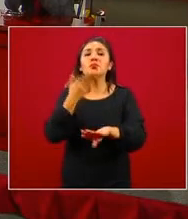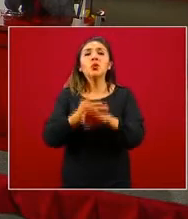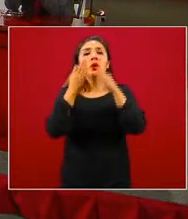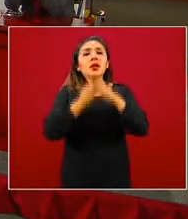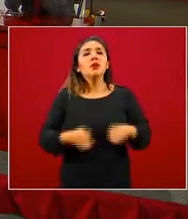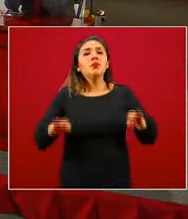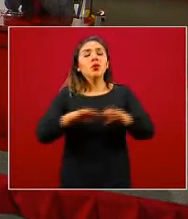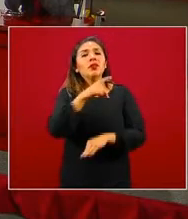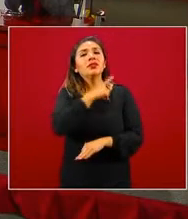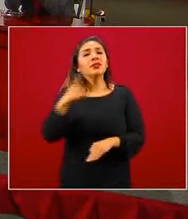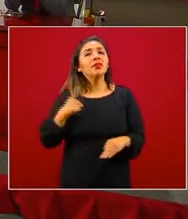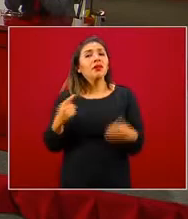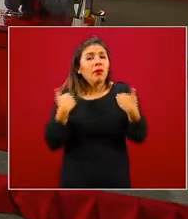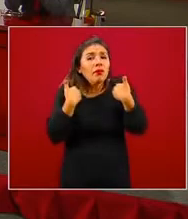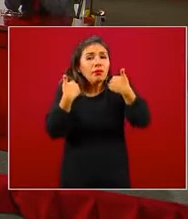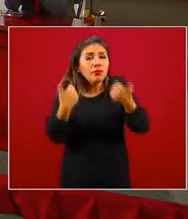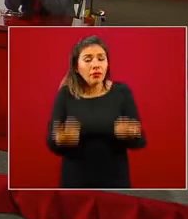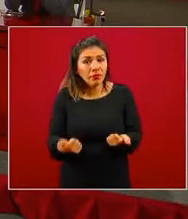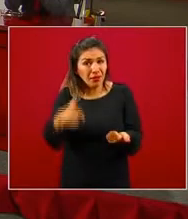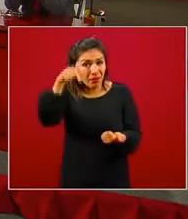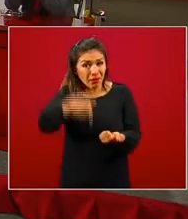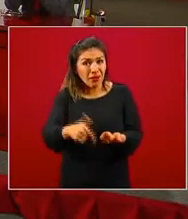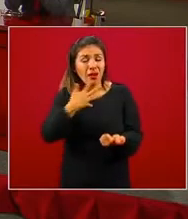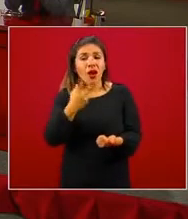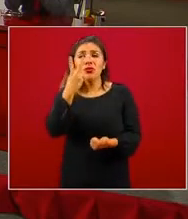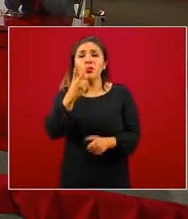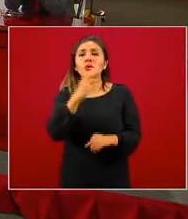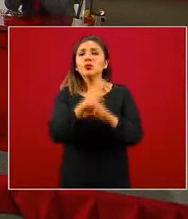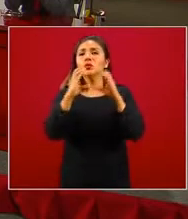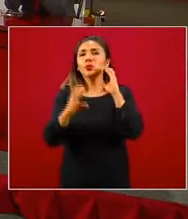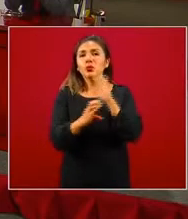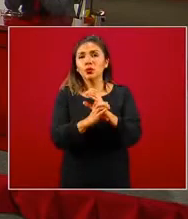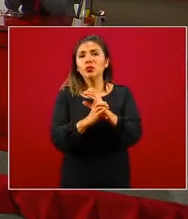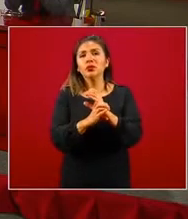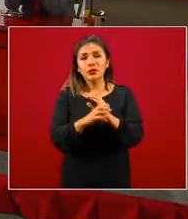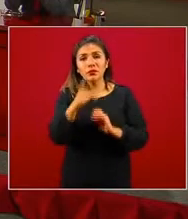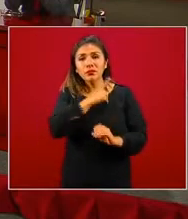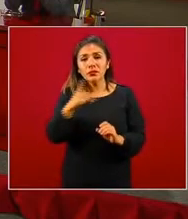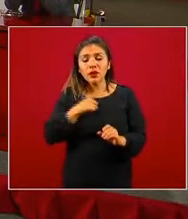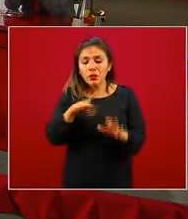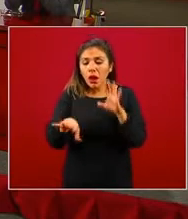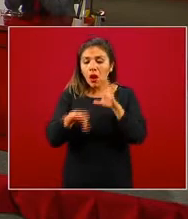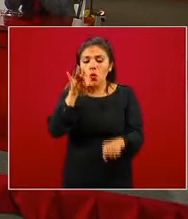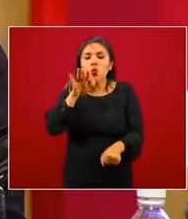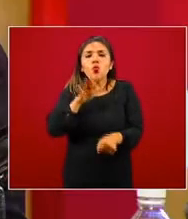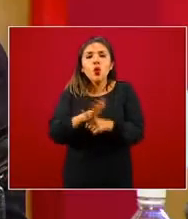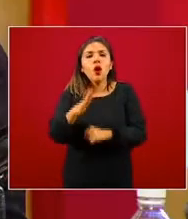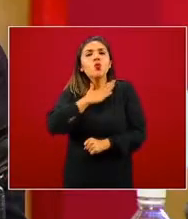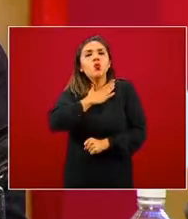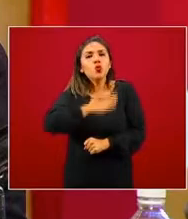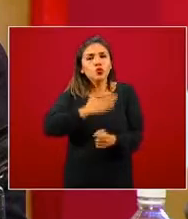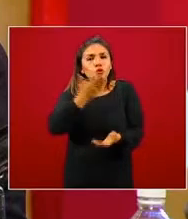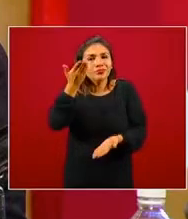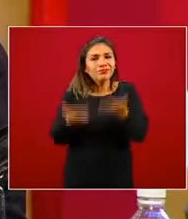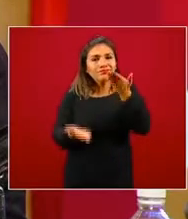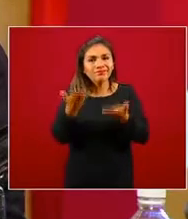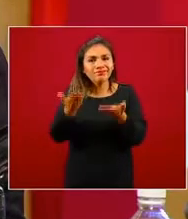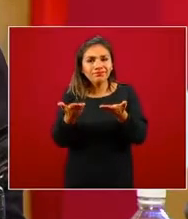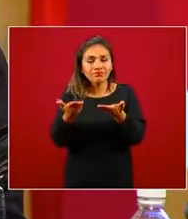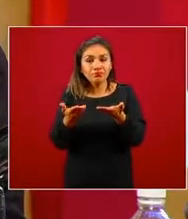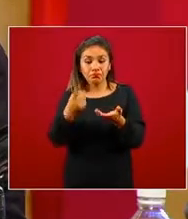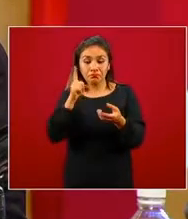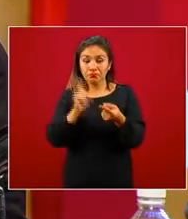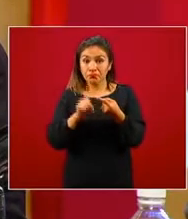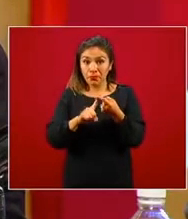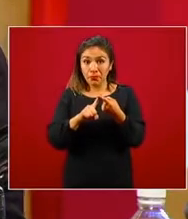insisted that we need to be aware that there are two elements that we need to find a balance between.